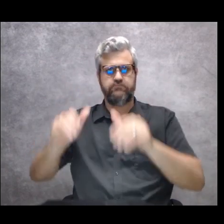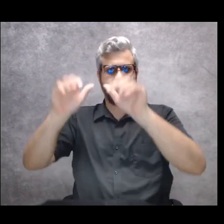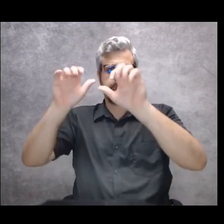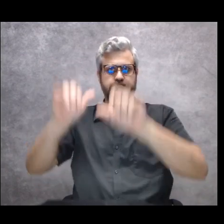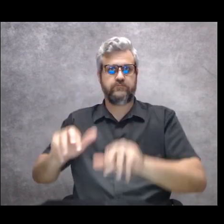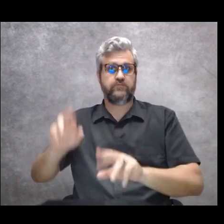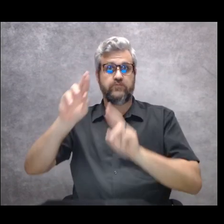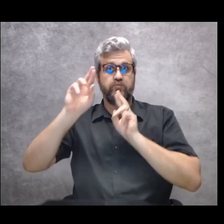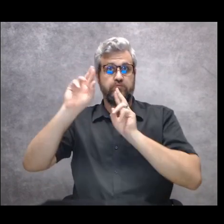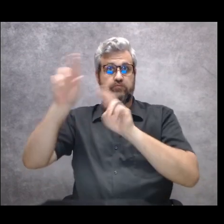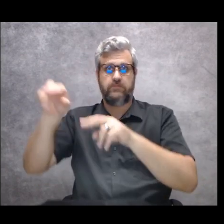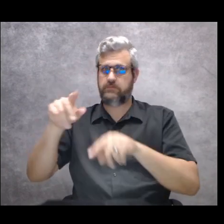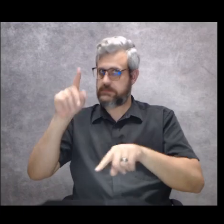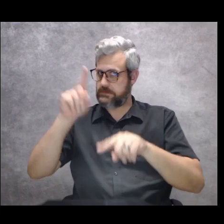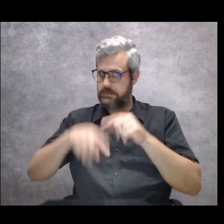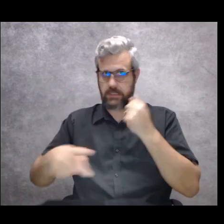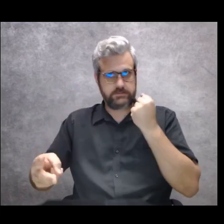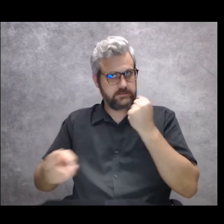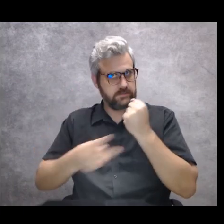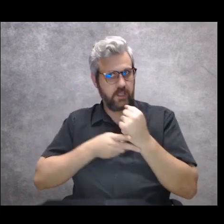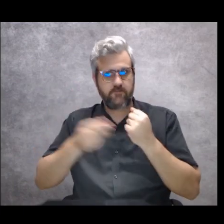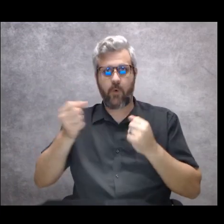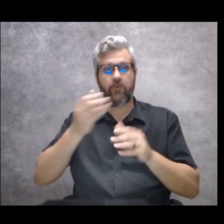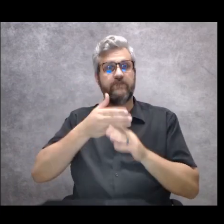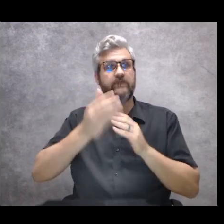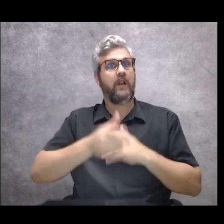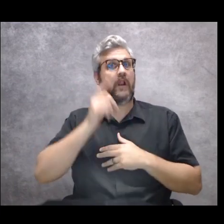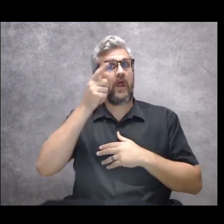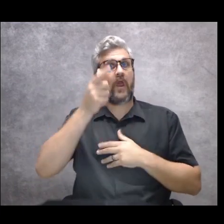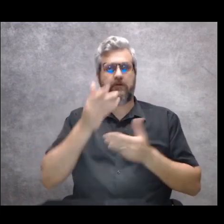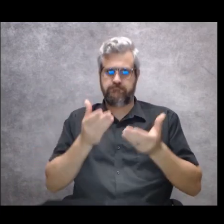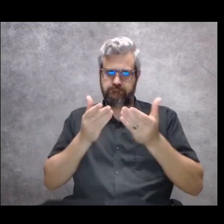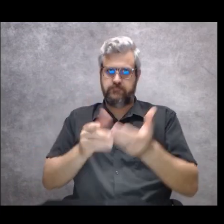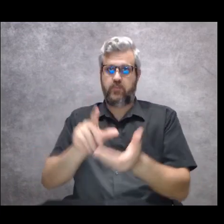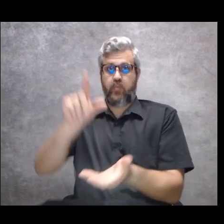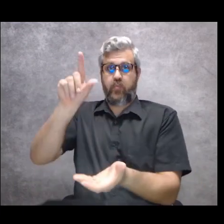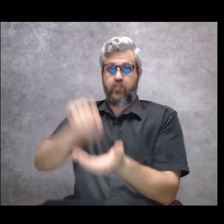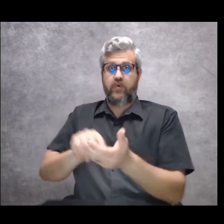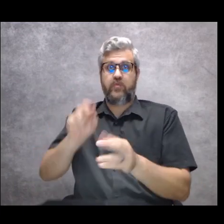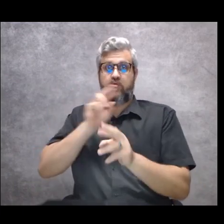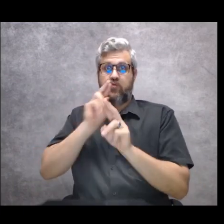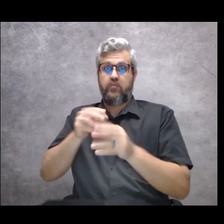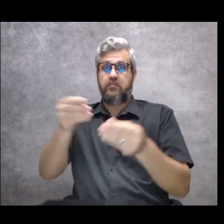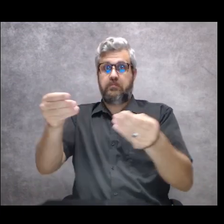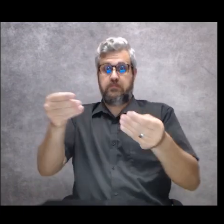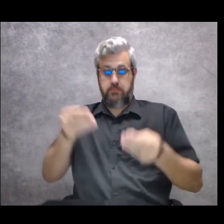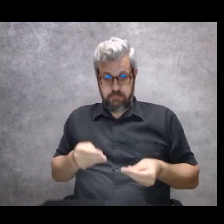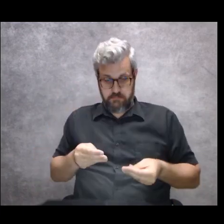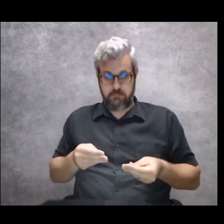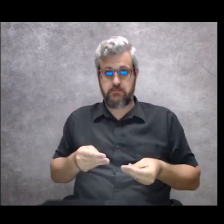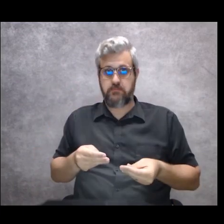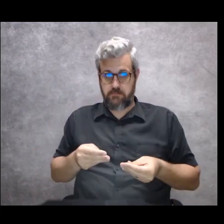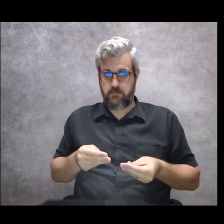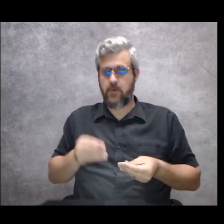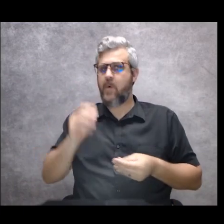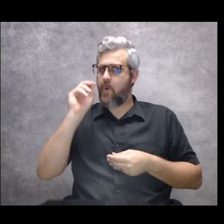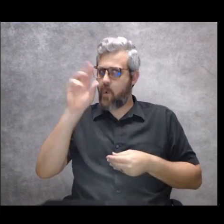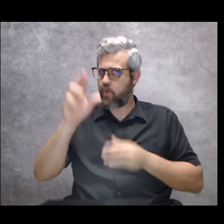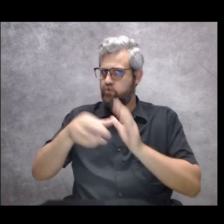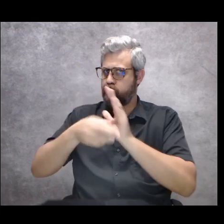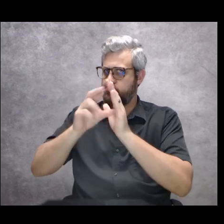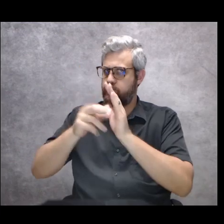and completed for later, so you may want to print out the report beforehand or review the questions before submitting